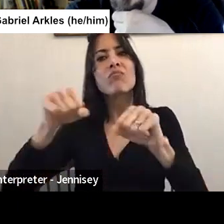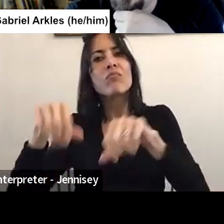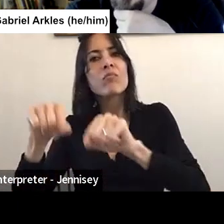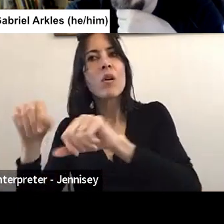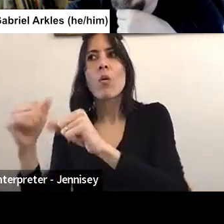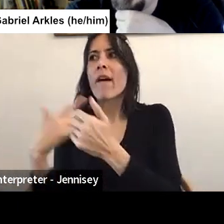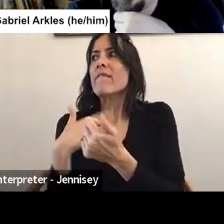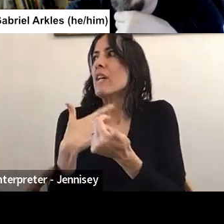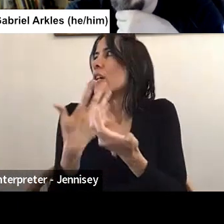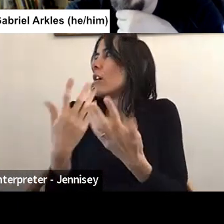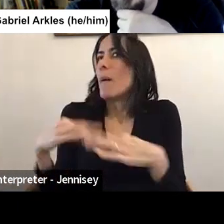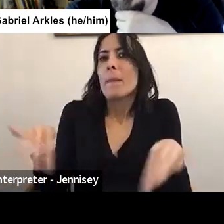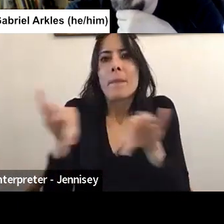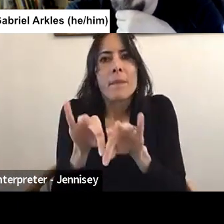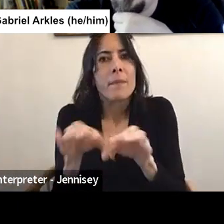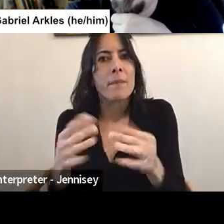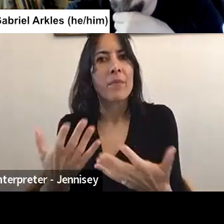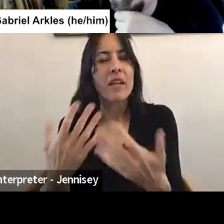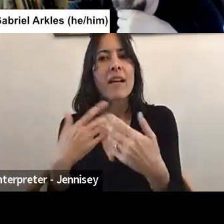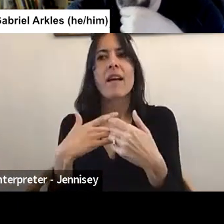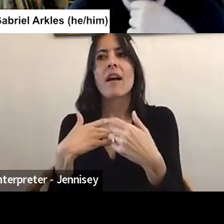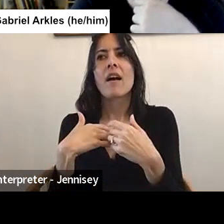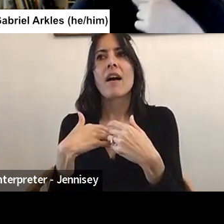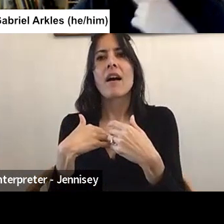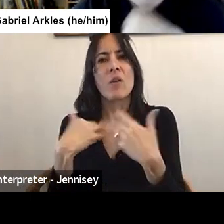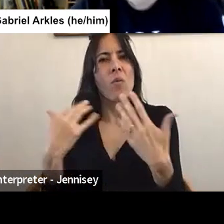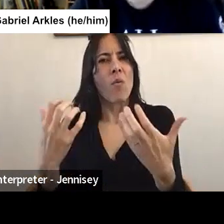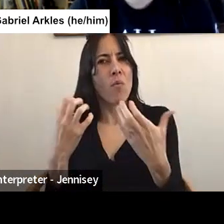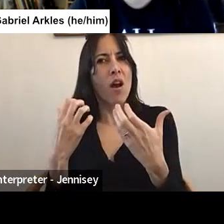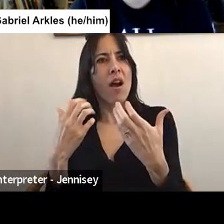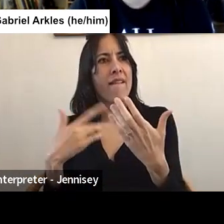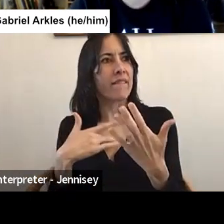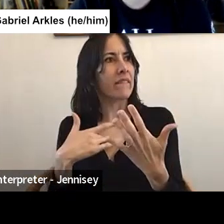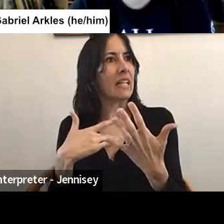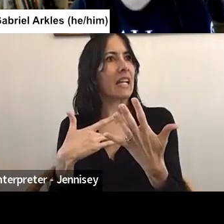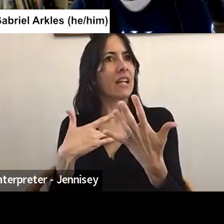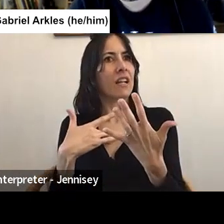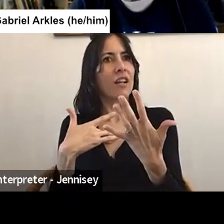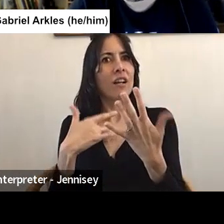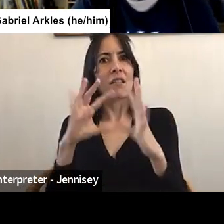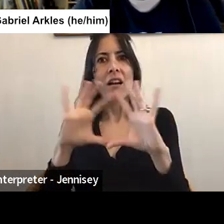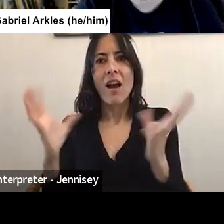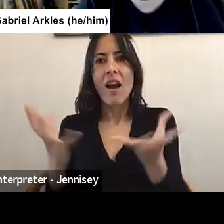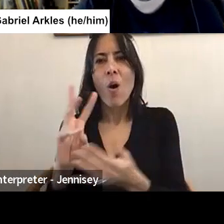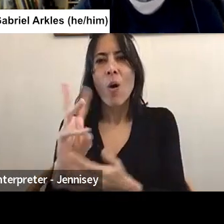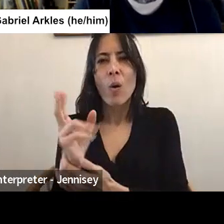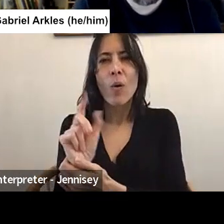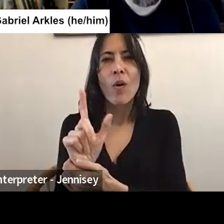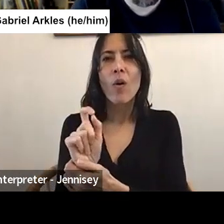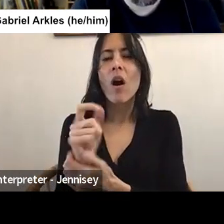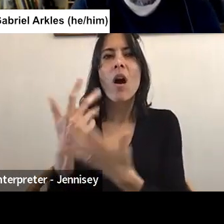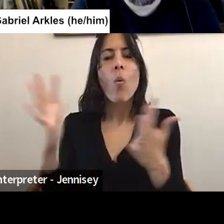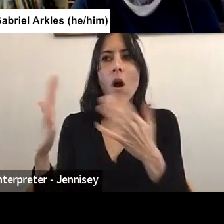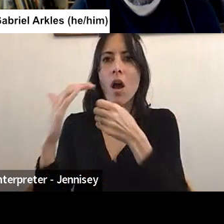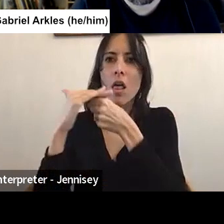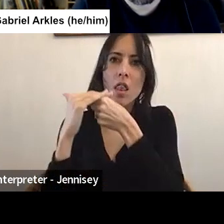to somebody. What we did want was to be whole, right? We didn't want to be torn down